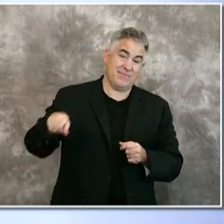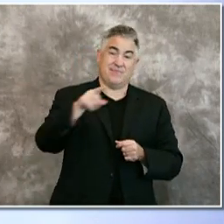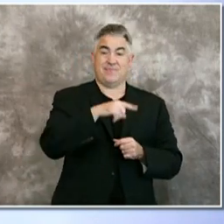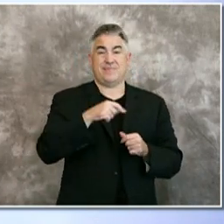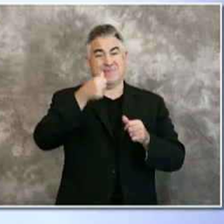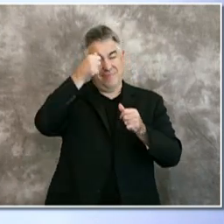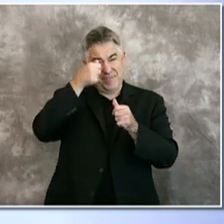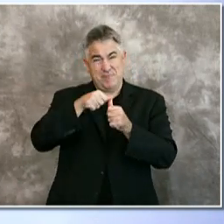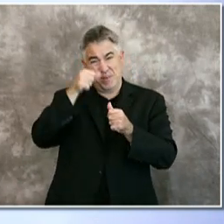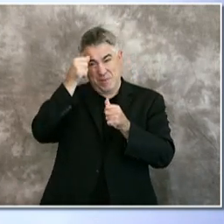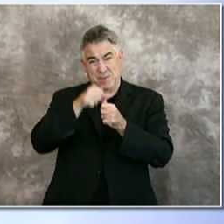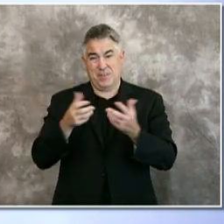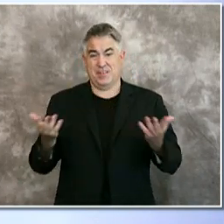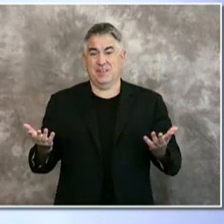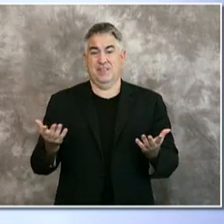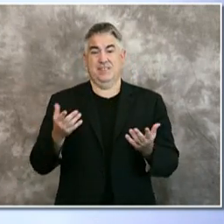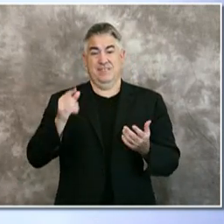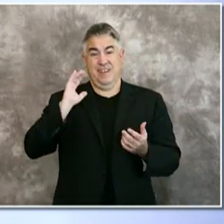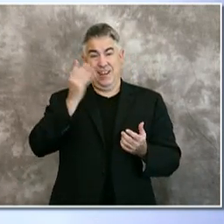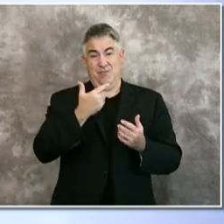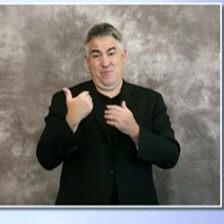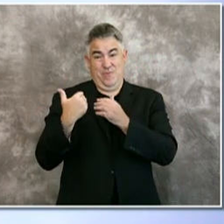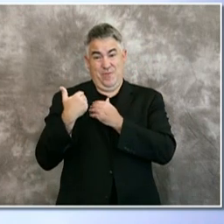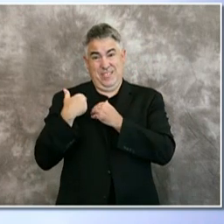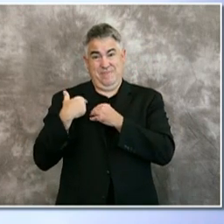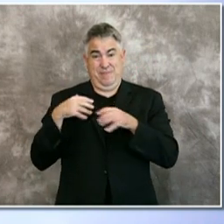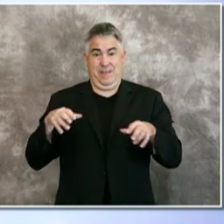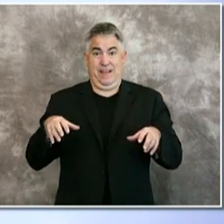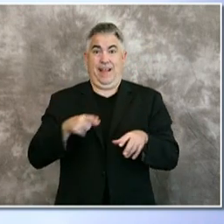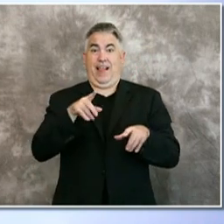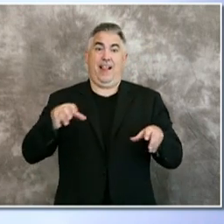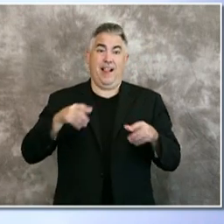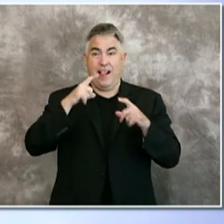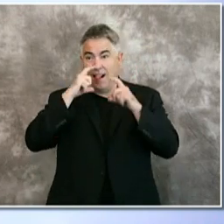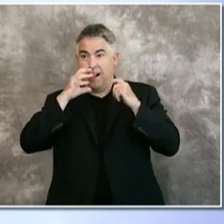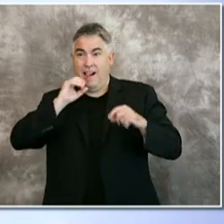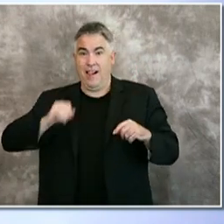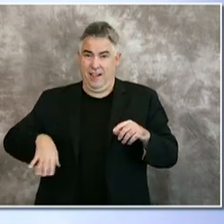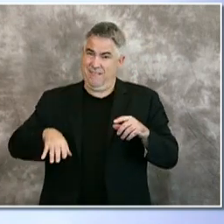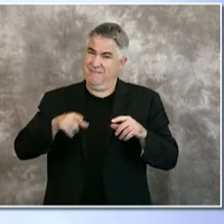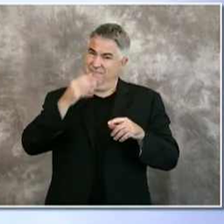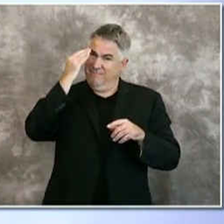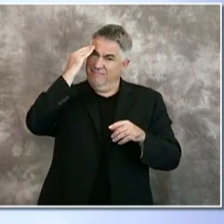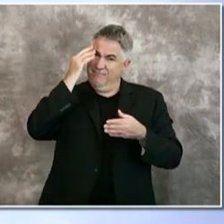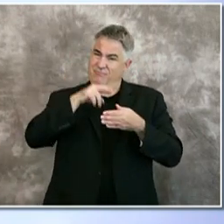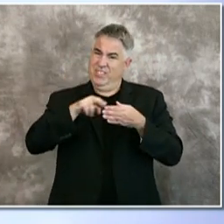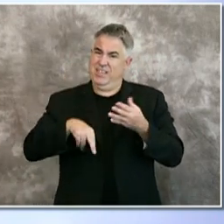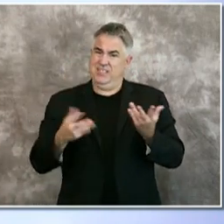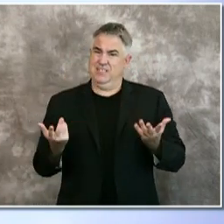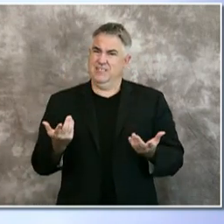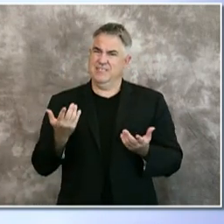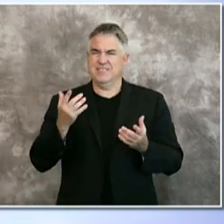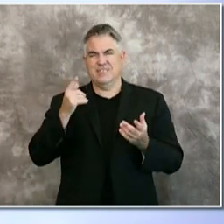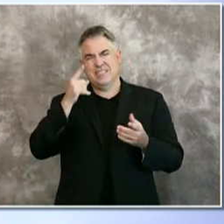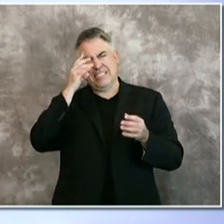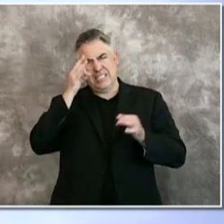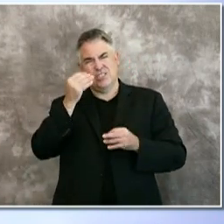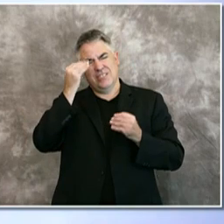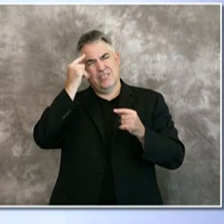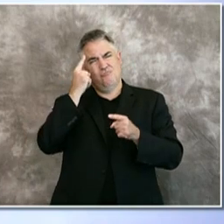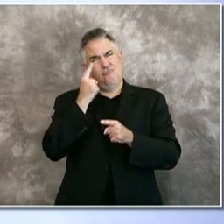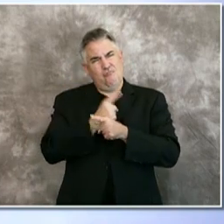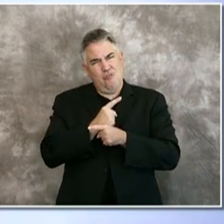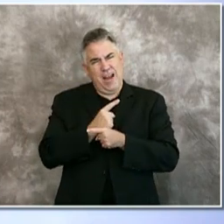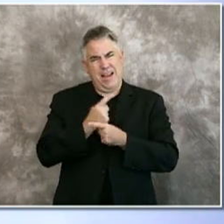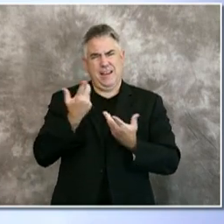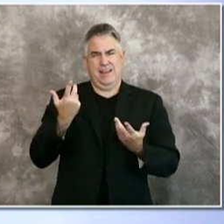of our individual actions. We all have tremendous ability to make conscious decisions about the actions that we take that can contribute greatly to what